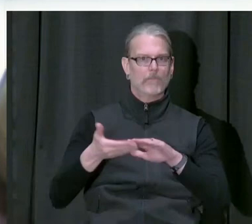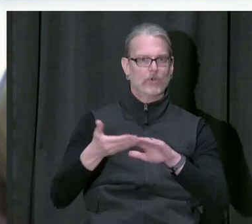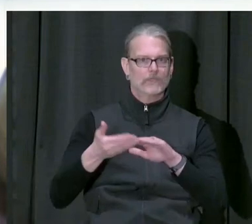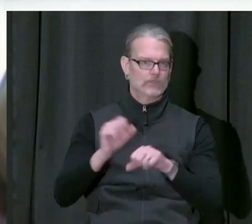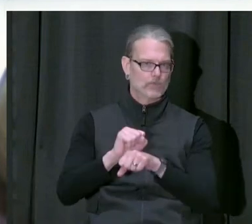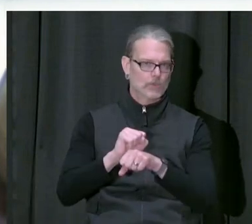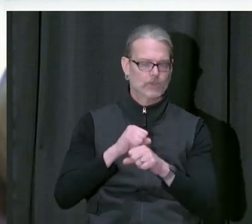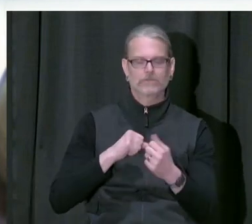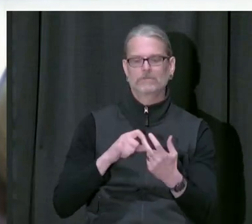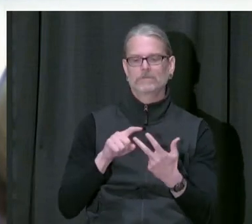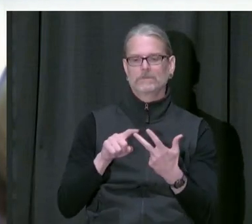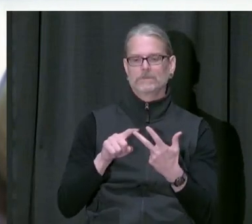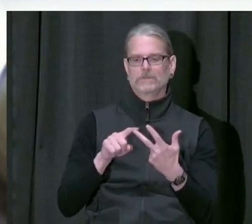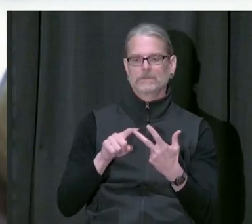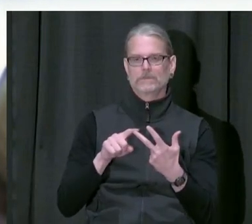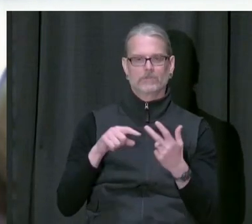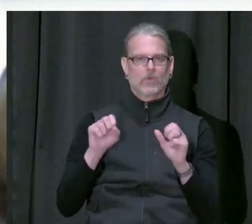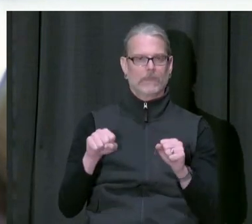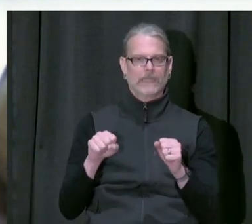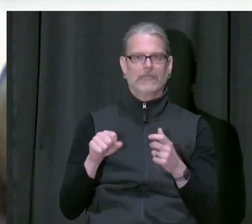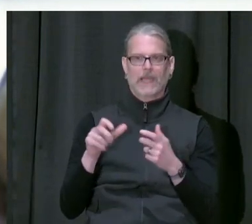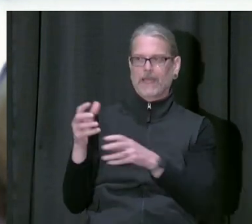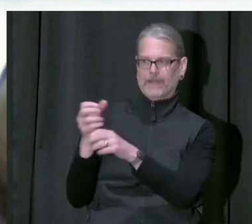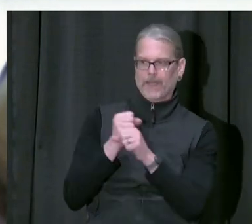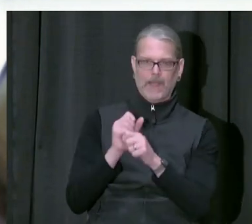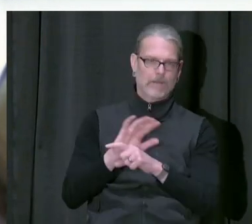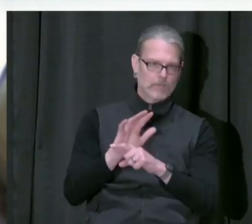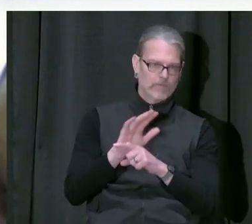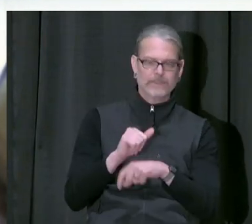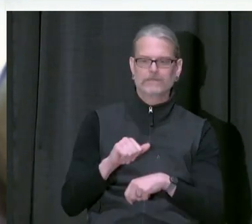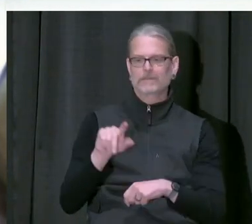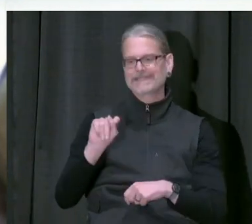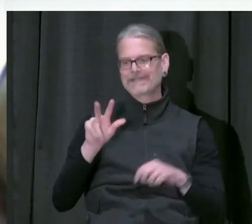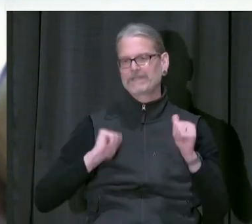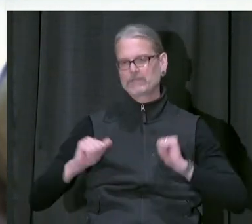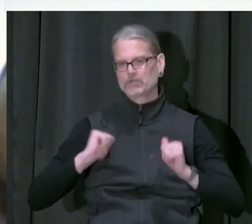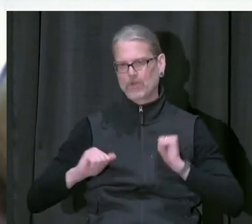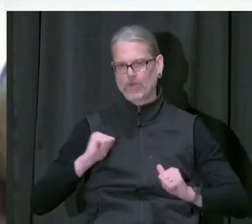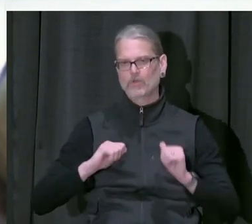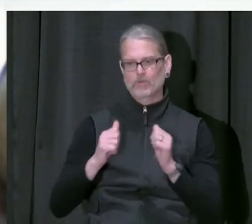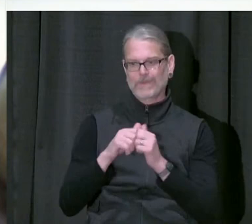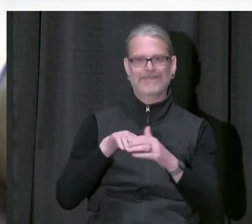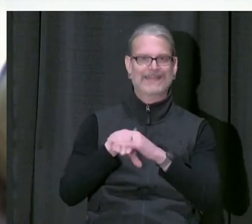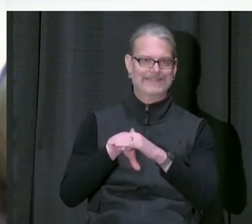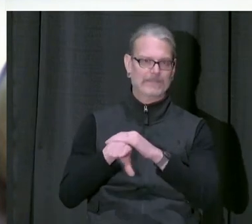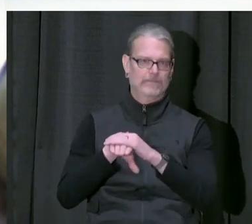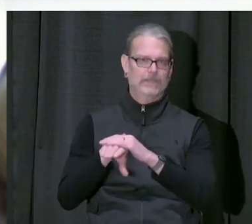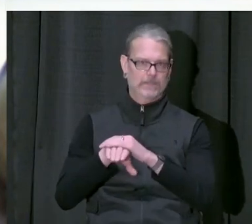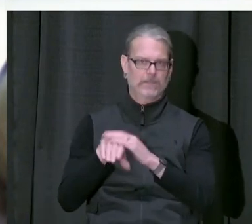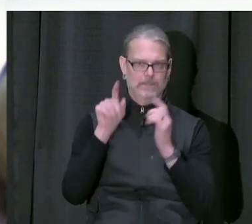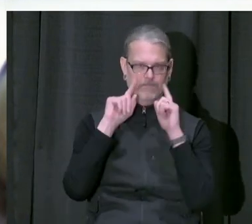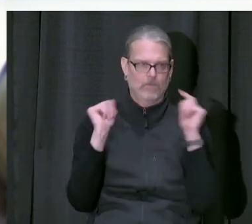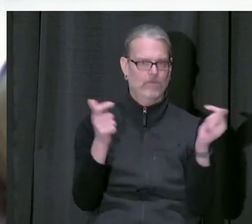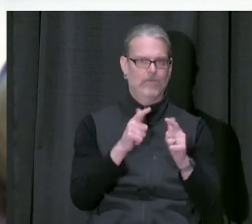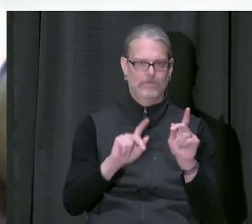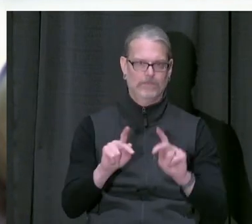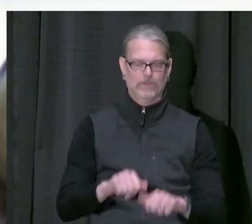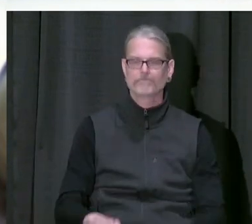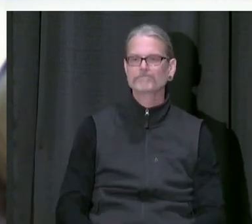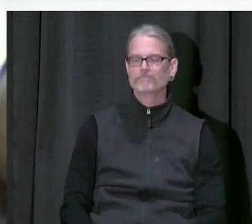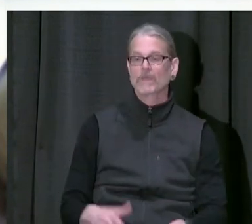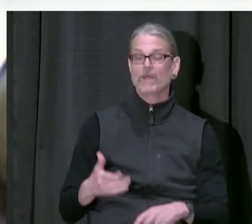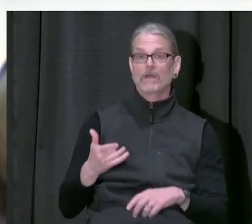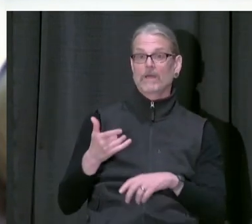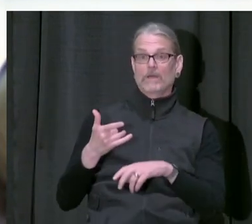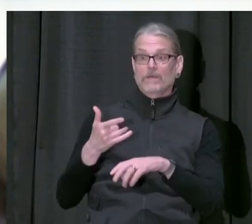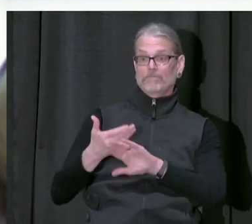workflows so that we can procure movies and TV shows with accessible feature set. Prior to that